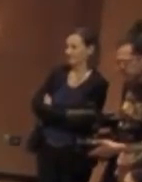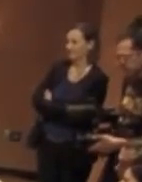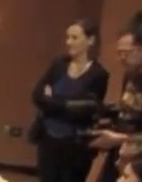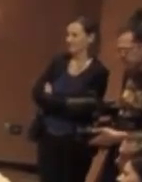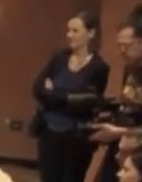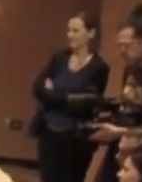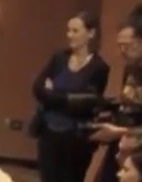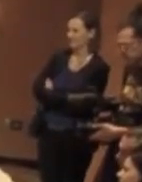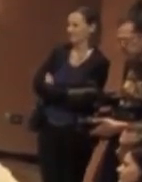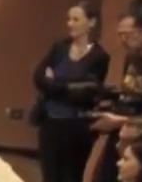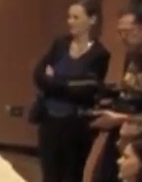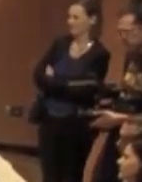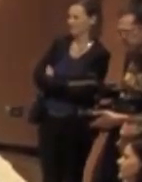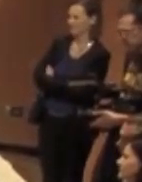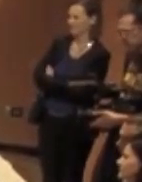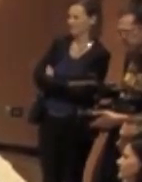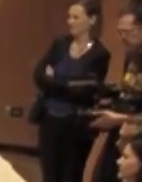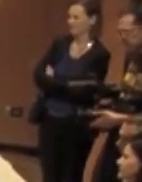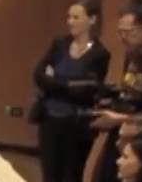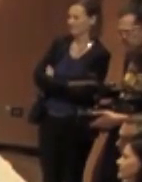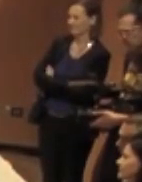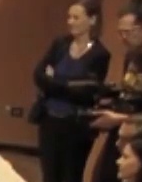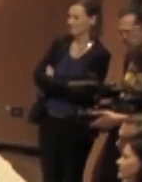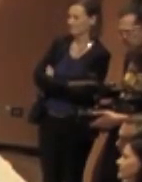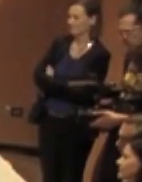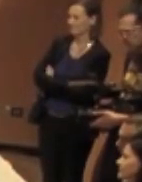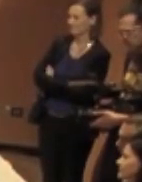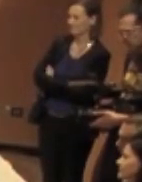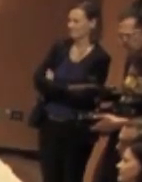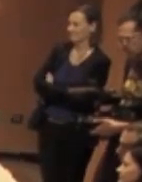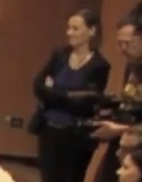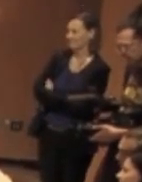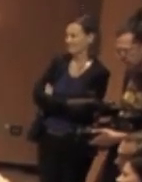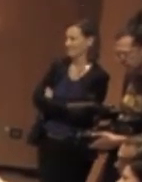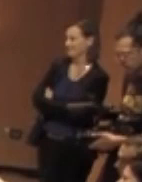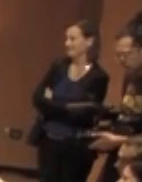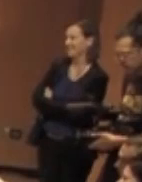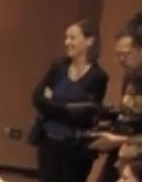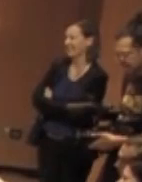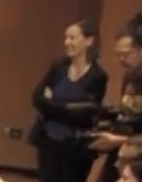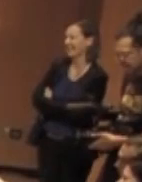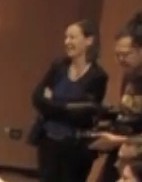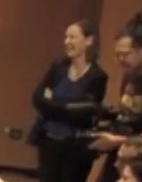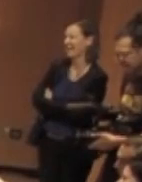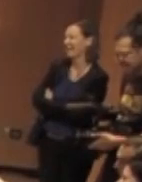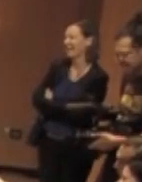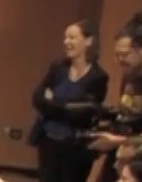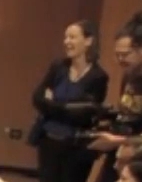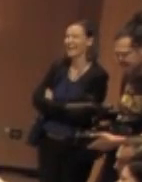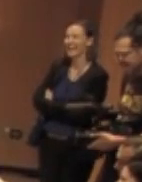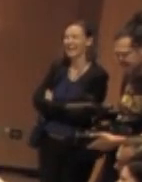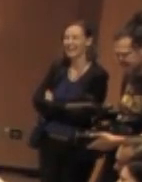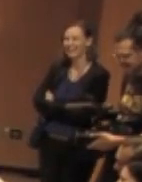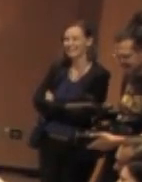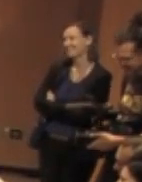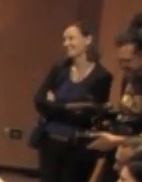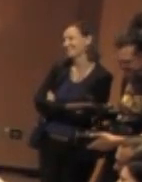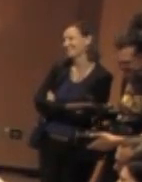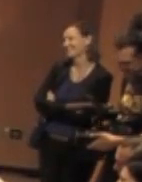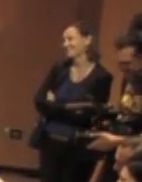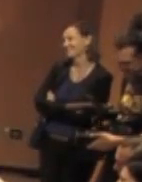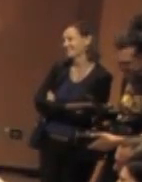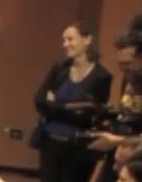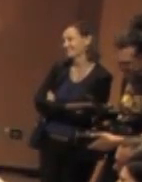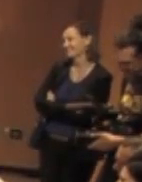didn't have that I still have my speech um but um okay I can talk more but I also don't have to go